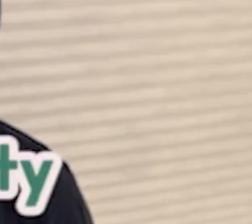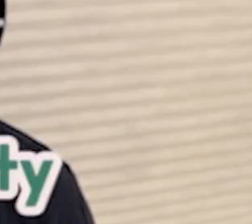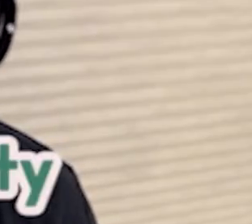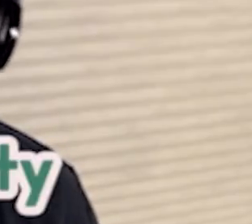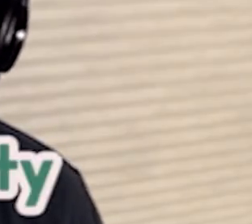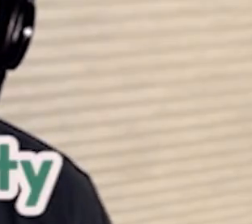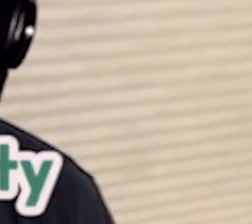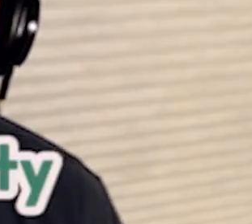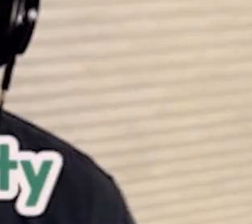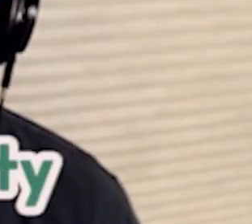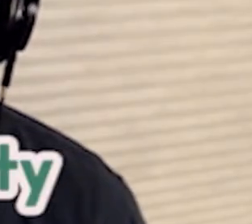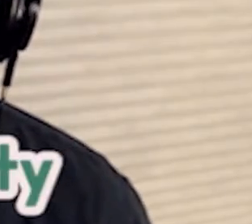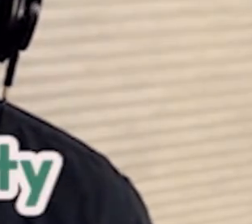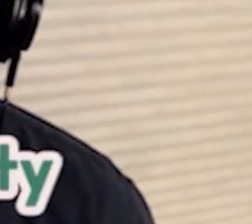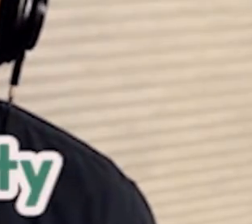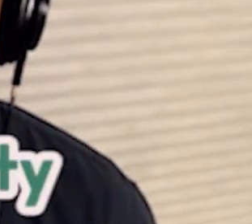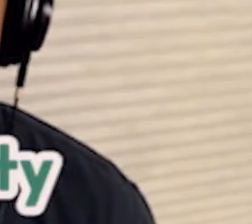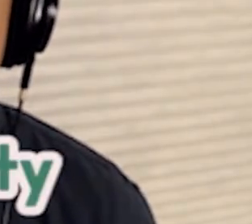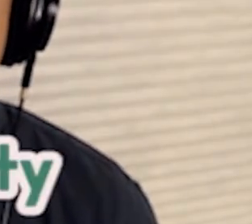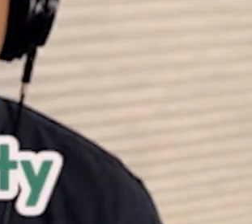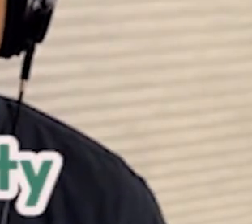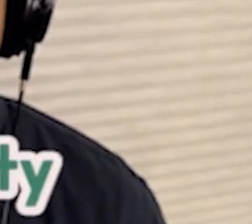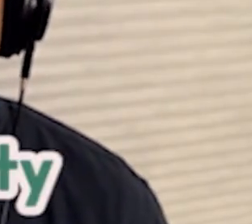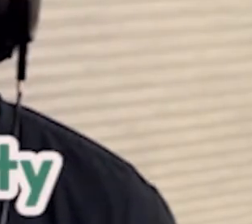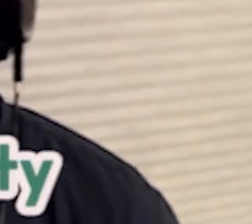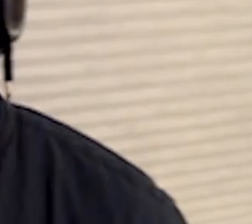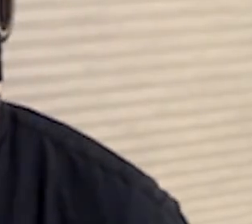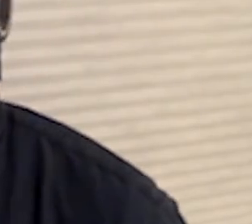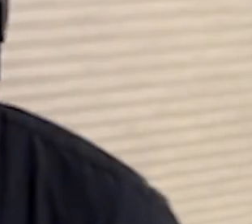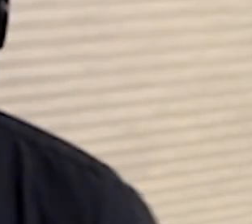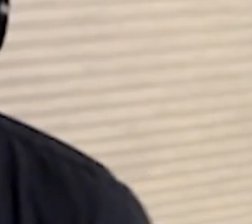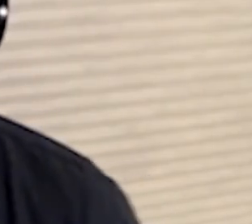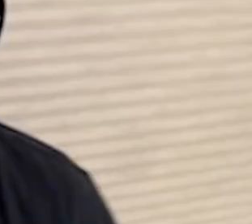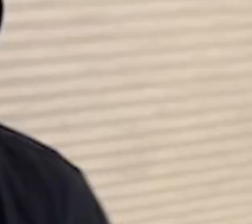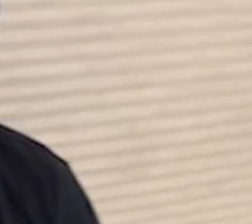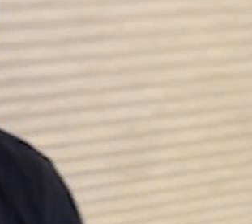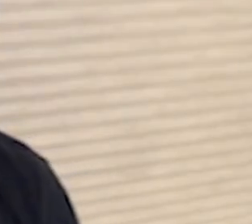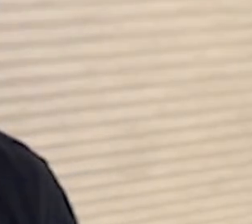With all fervor we stand in unity.